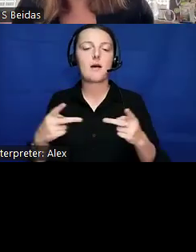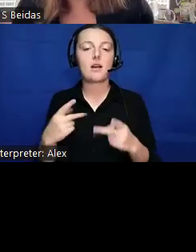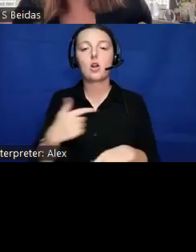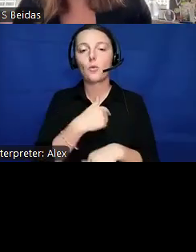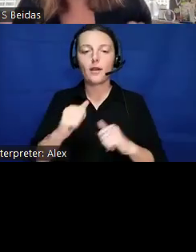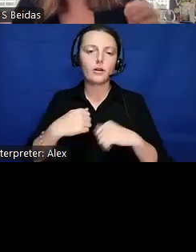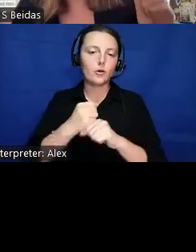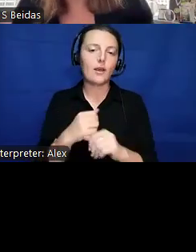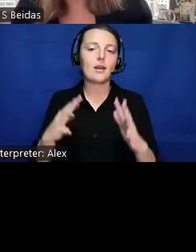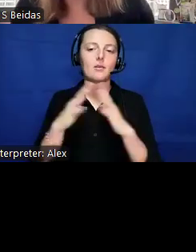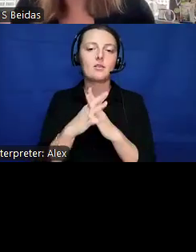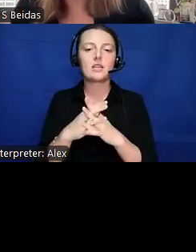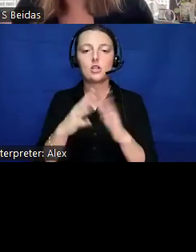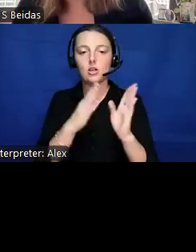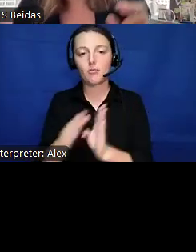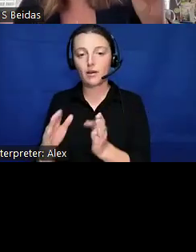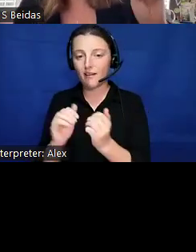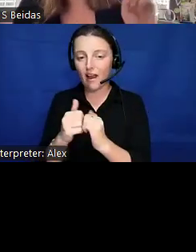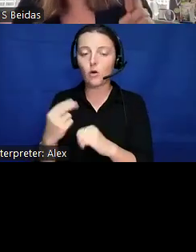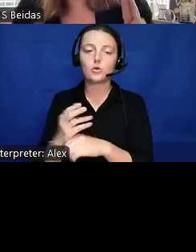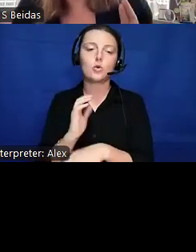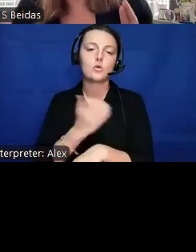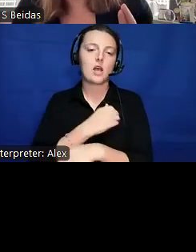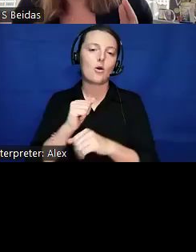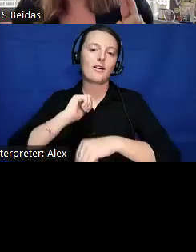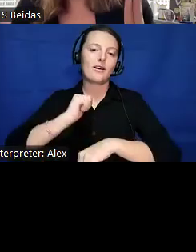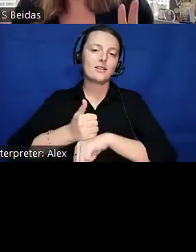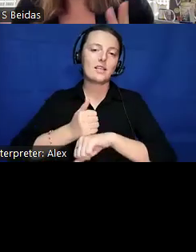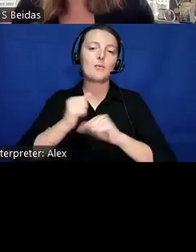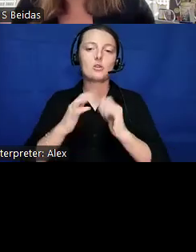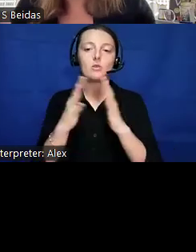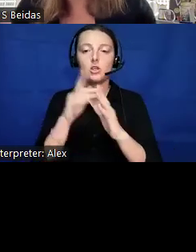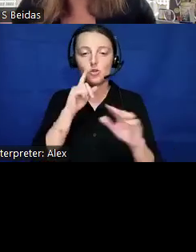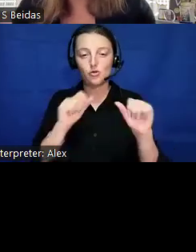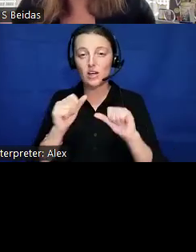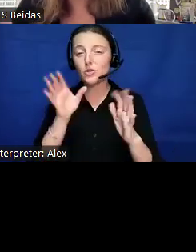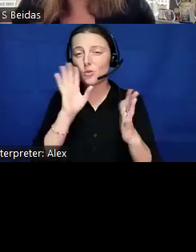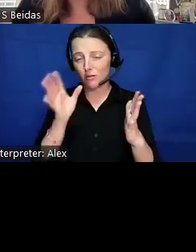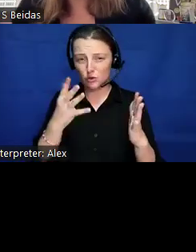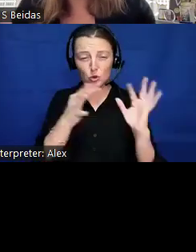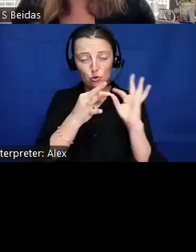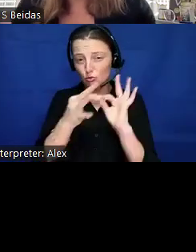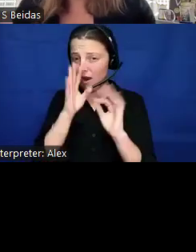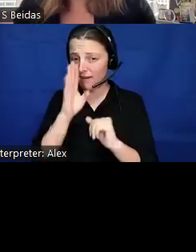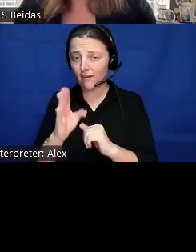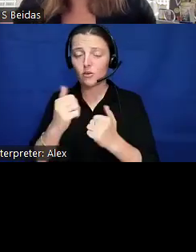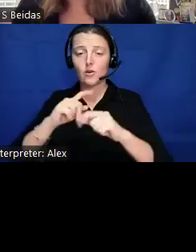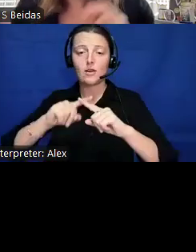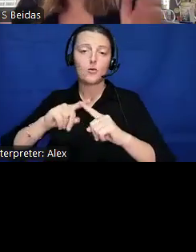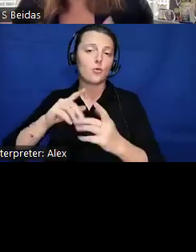implementation plan using our established implementation strategies that directly tie to those things that make it hard or easy to